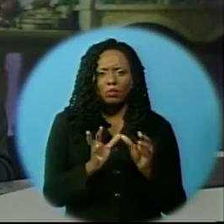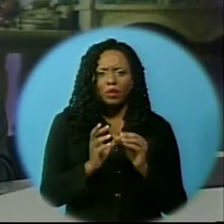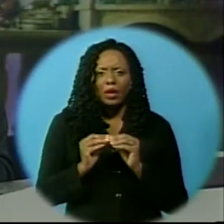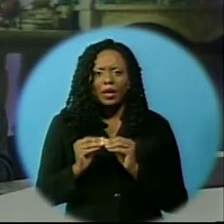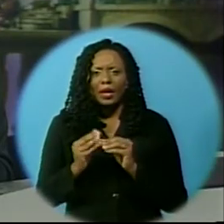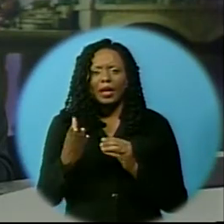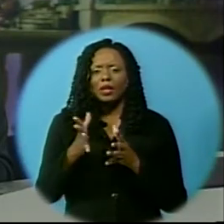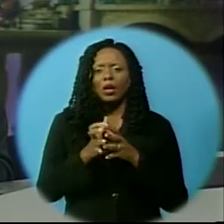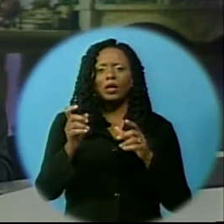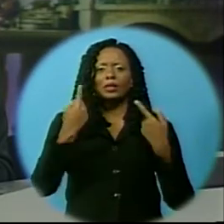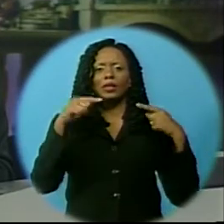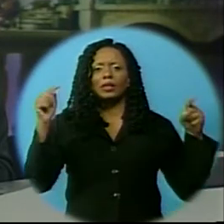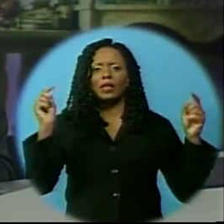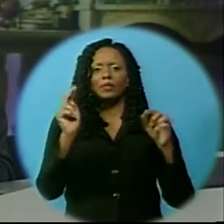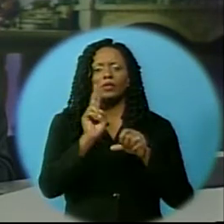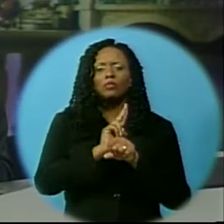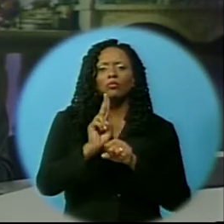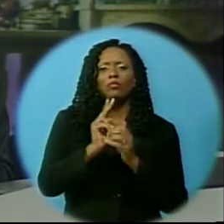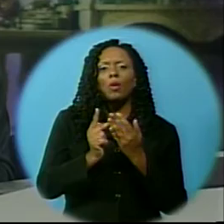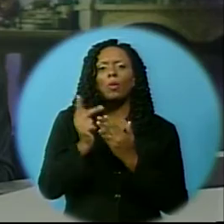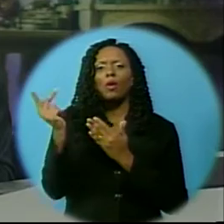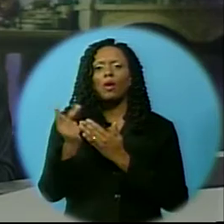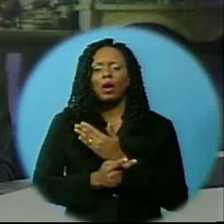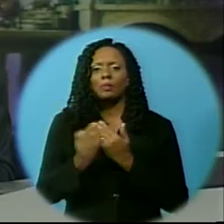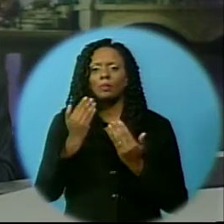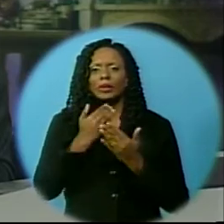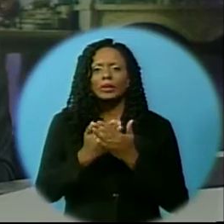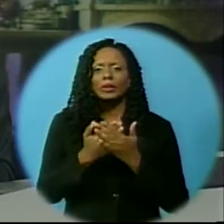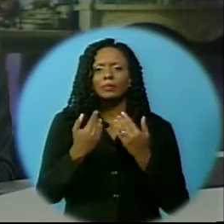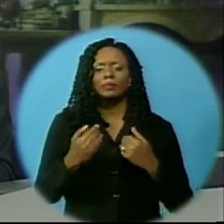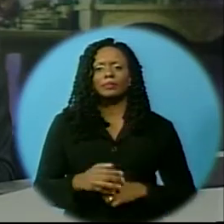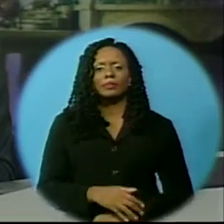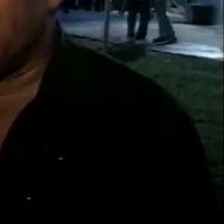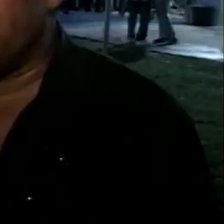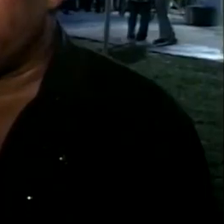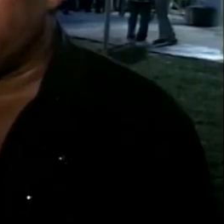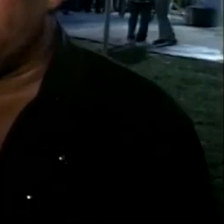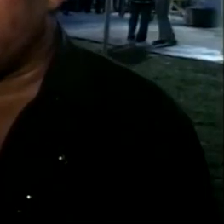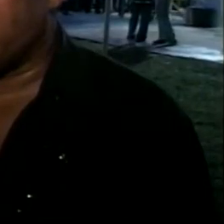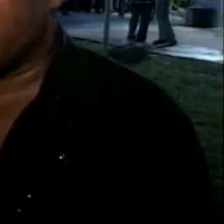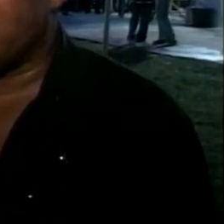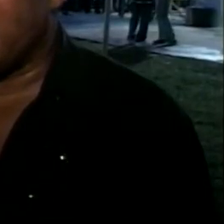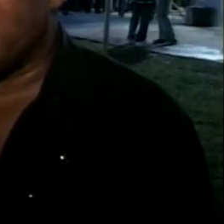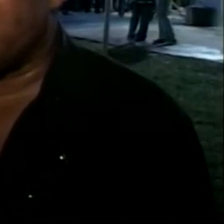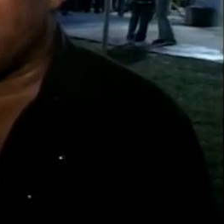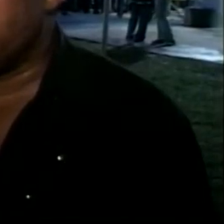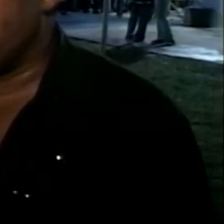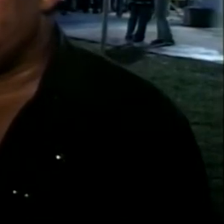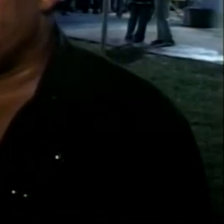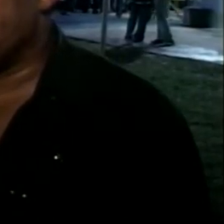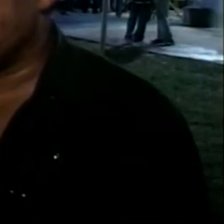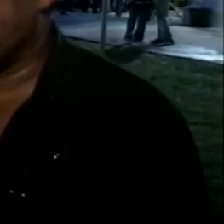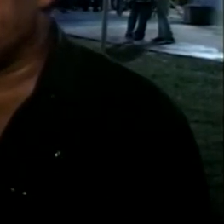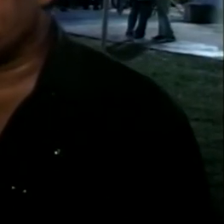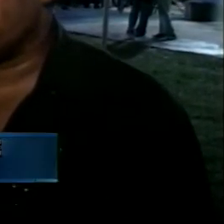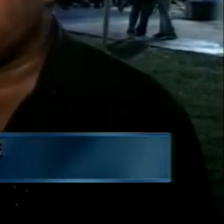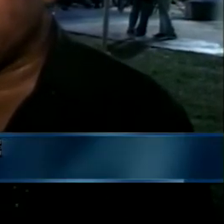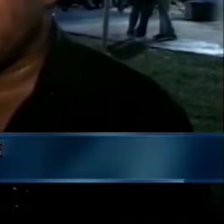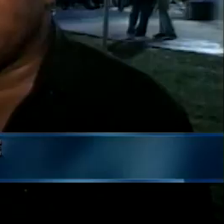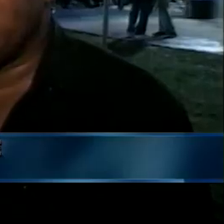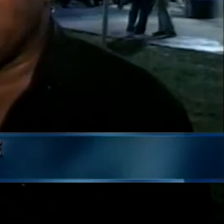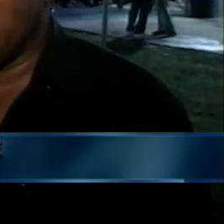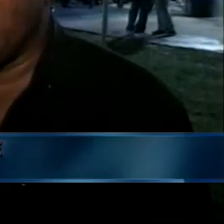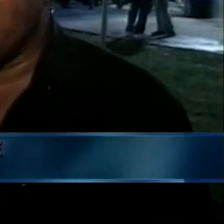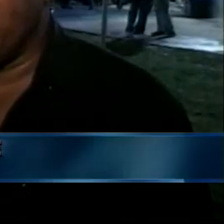this has grown several useful programs. We do a lot of work with non-voters, like the